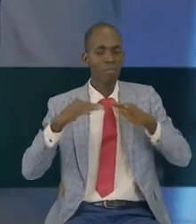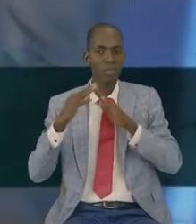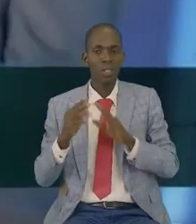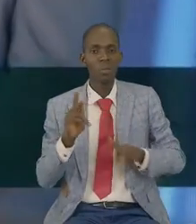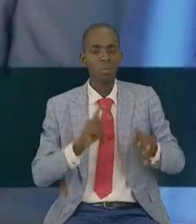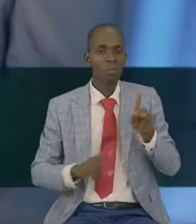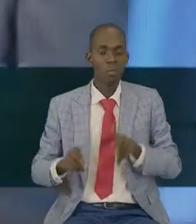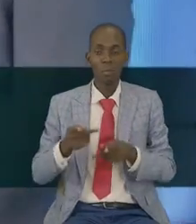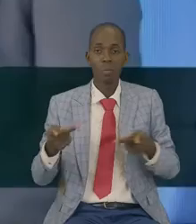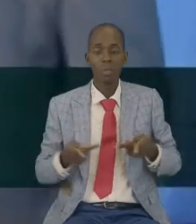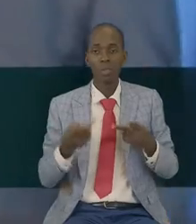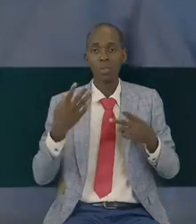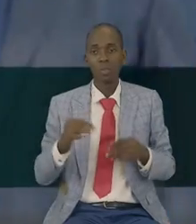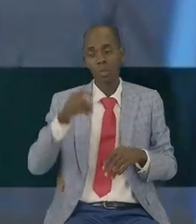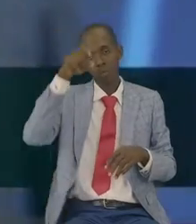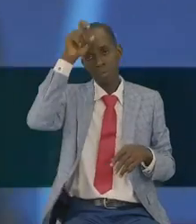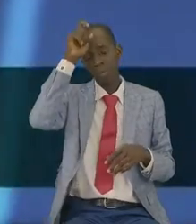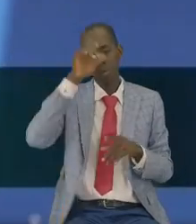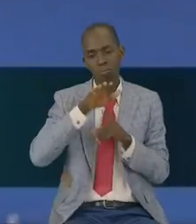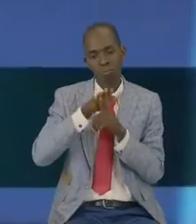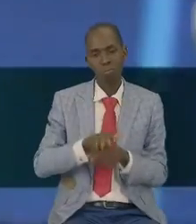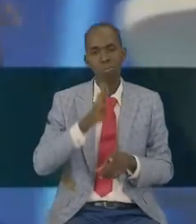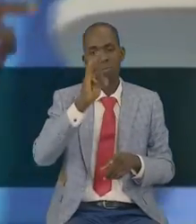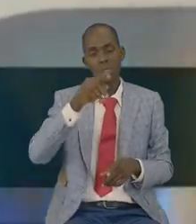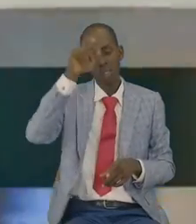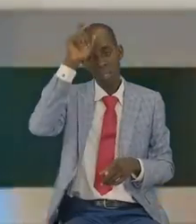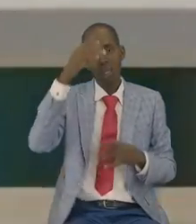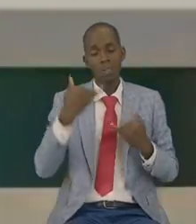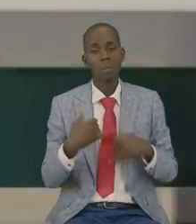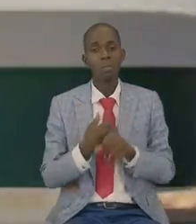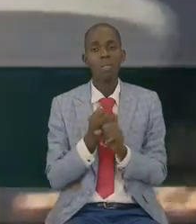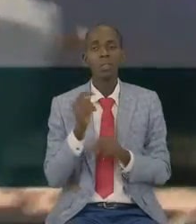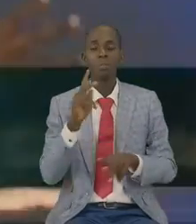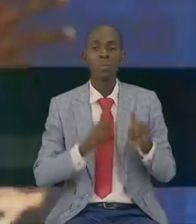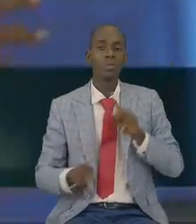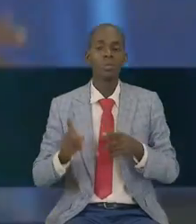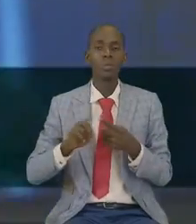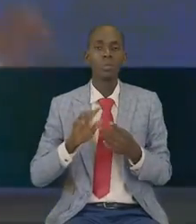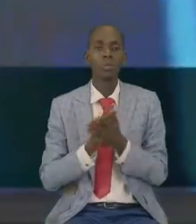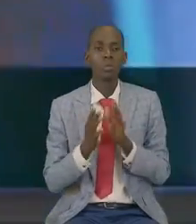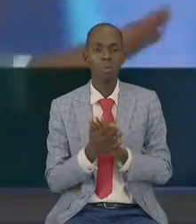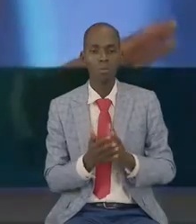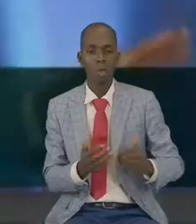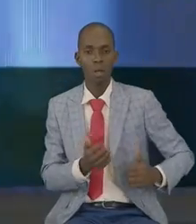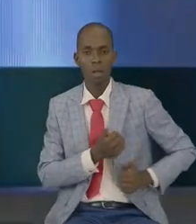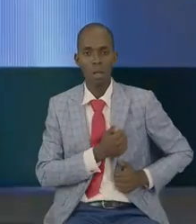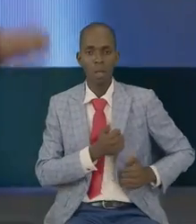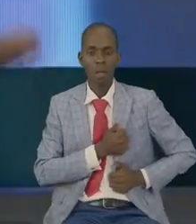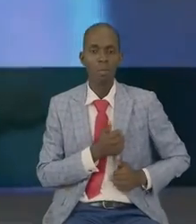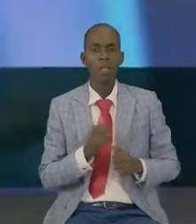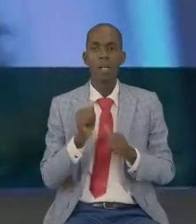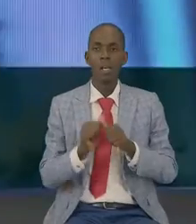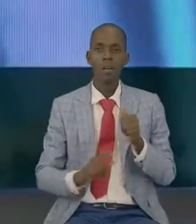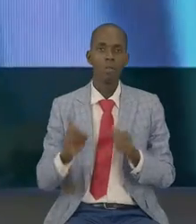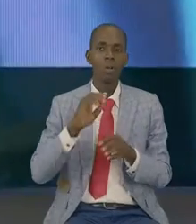Egypt, and it made those people a militant set of people all over the world.